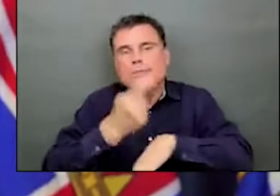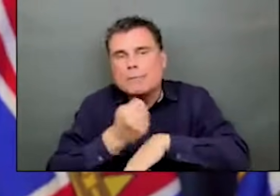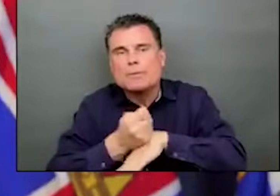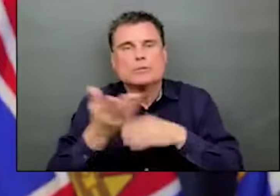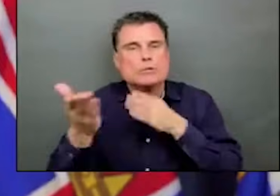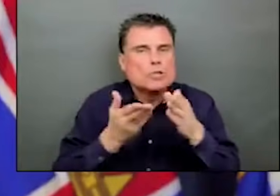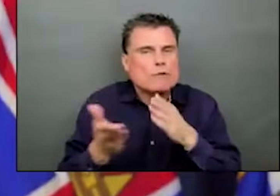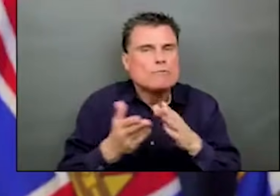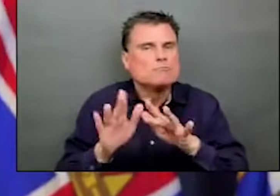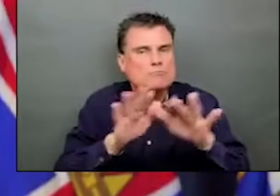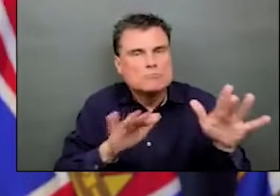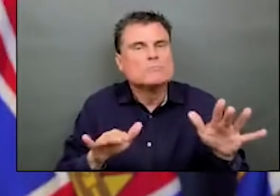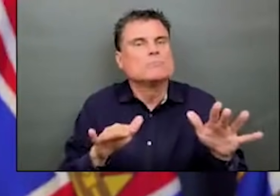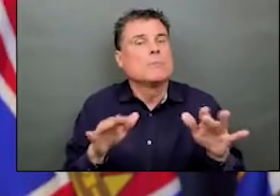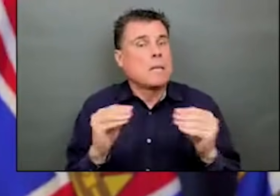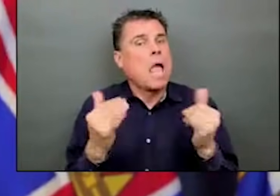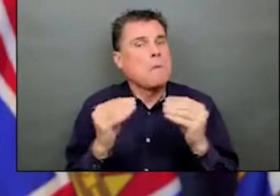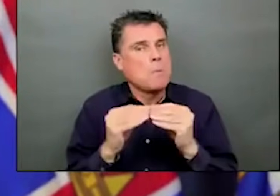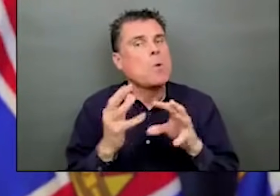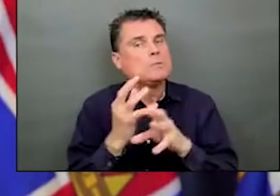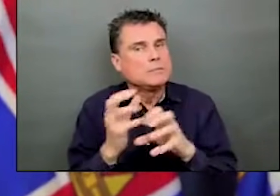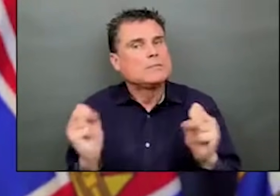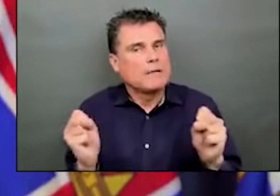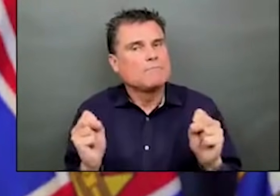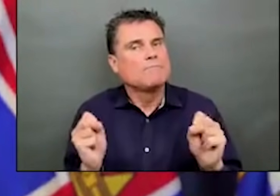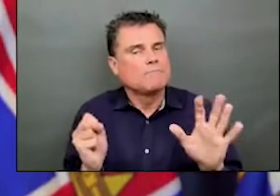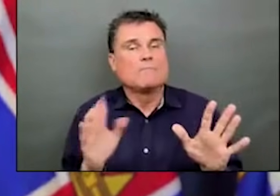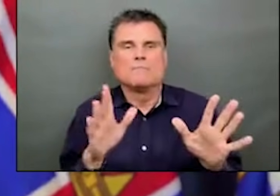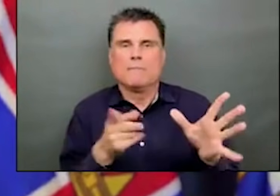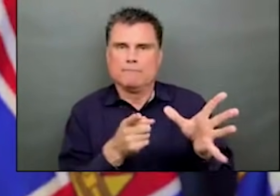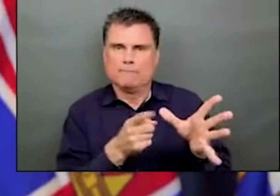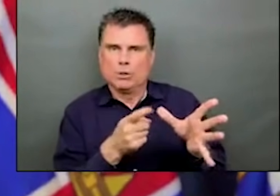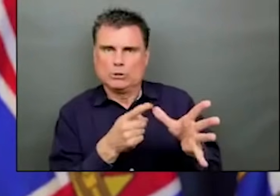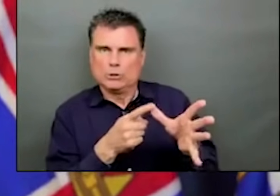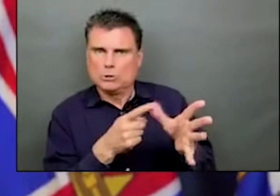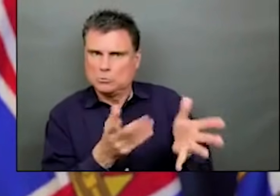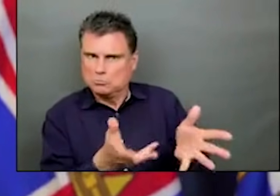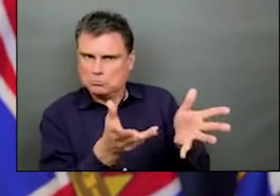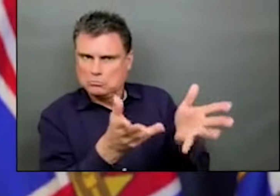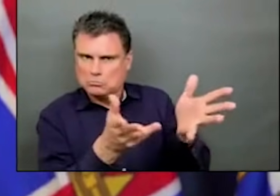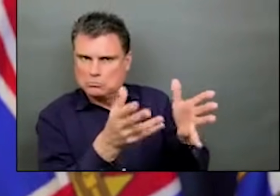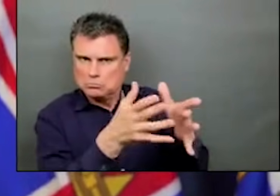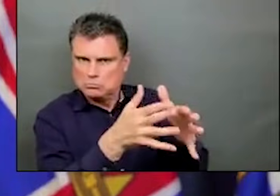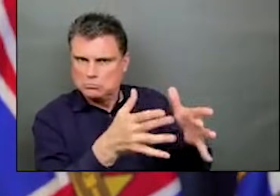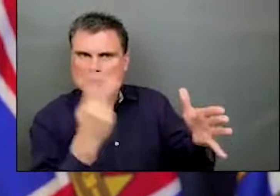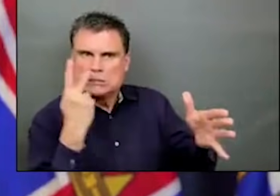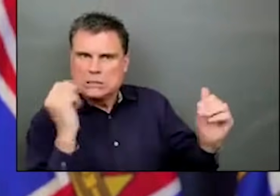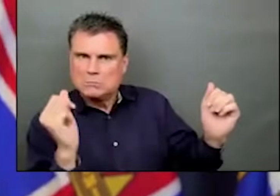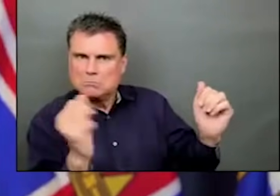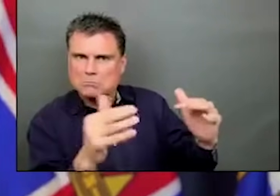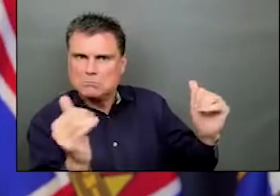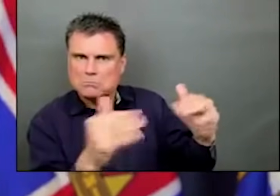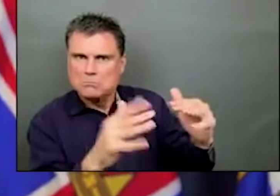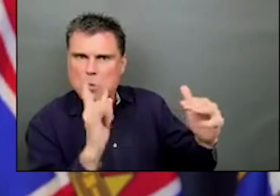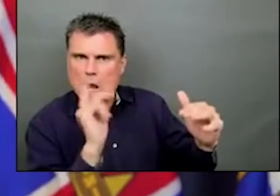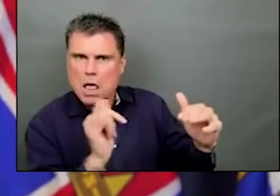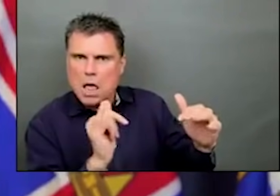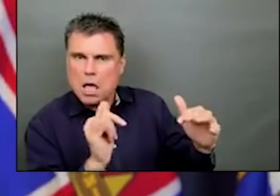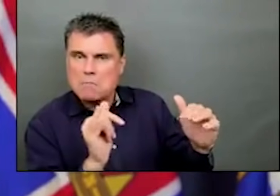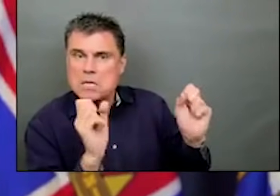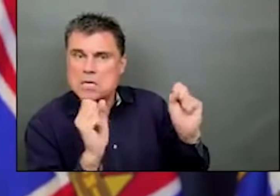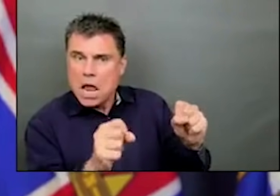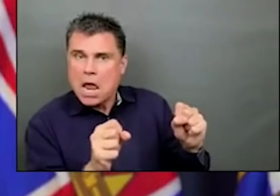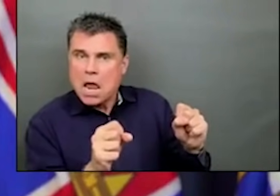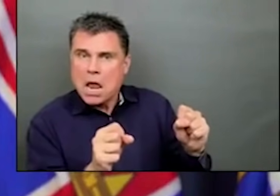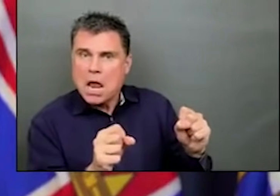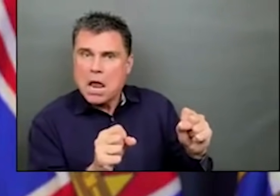Those are the types of things that will happen first. Looking at whether we can get back to some of the youth sports later in April,